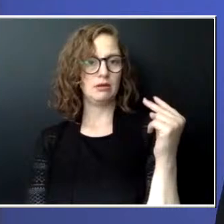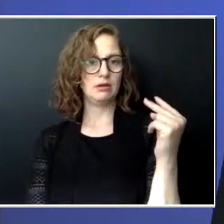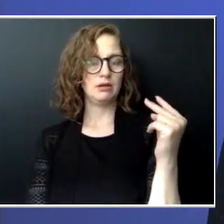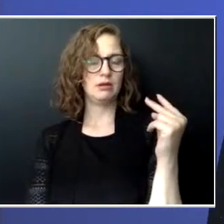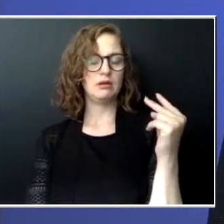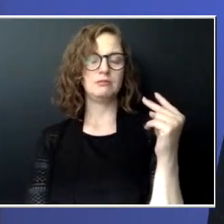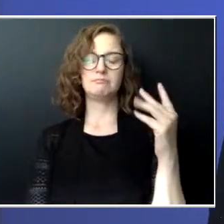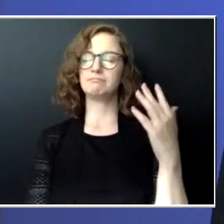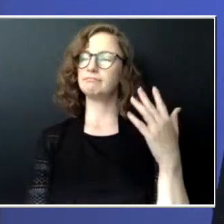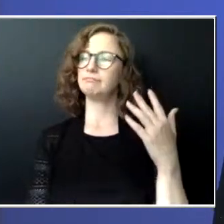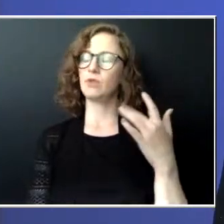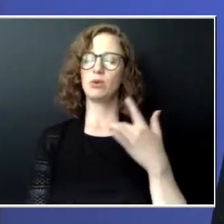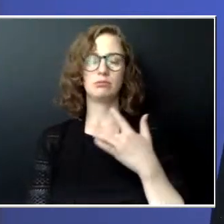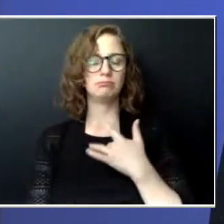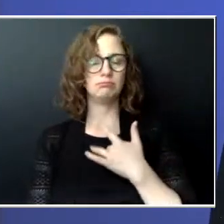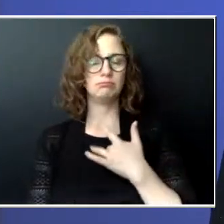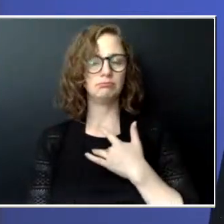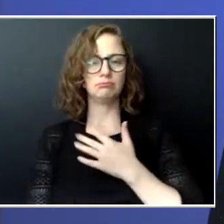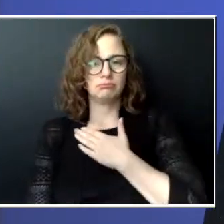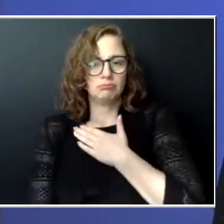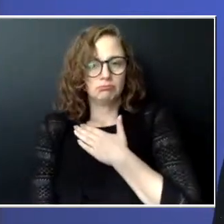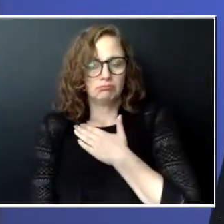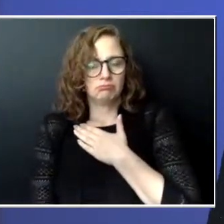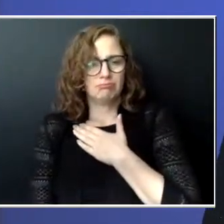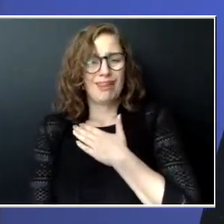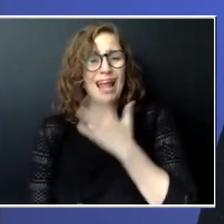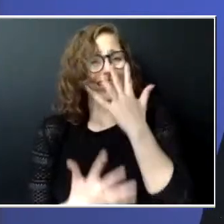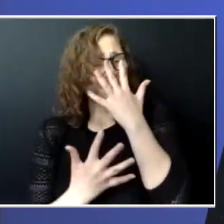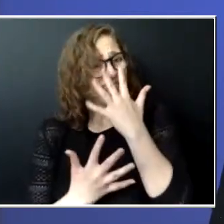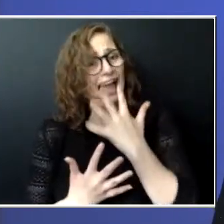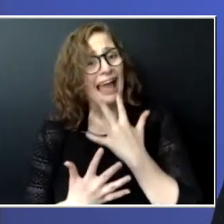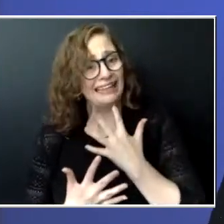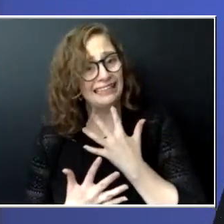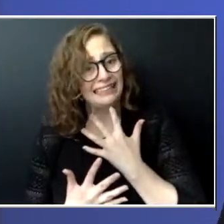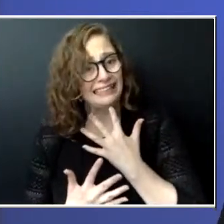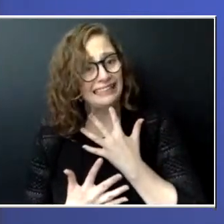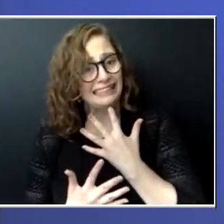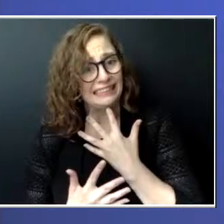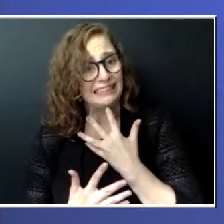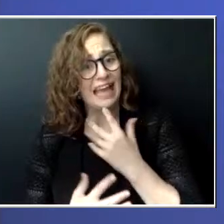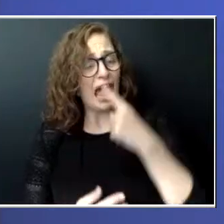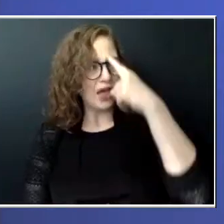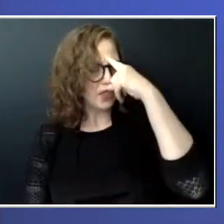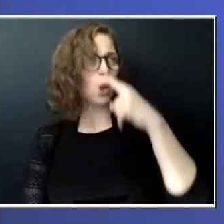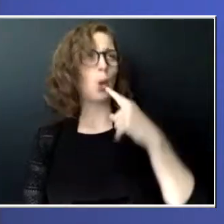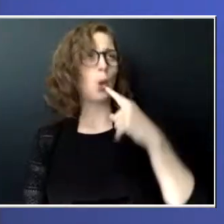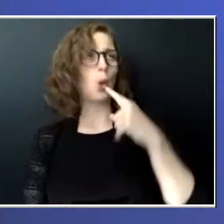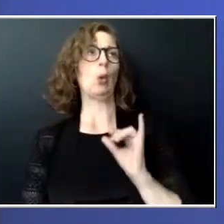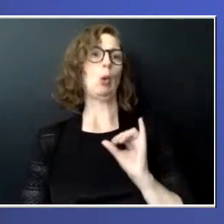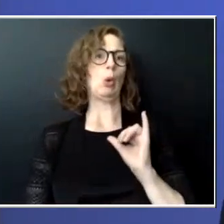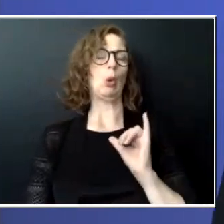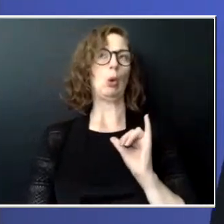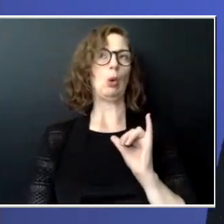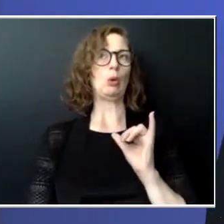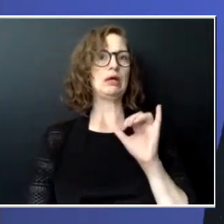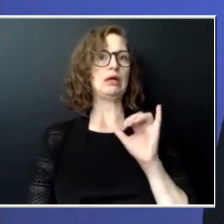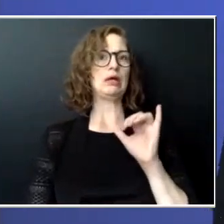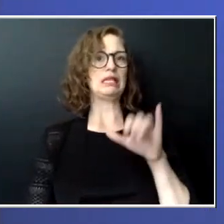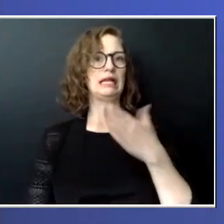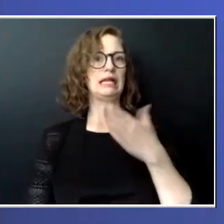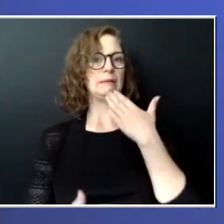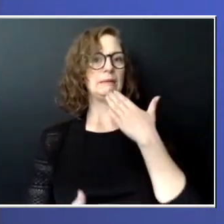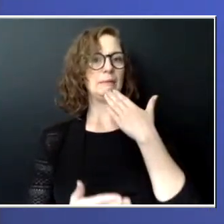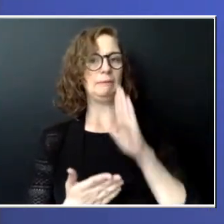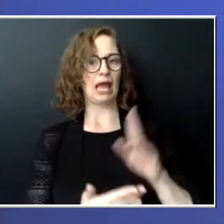and sadness. I looked like, man, I'm in trouble. It's kind of, so we noticed the blood work was really bad at that